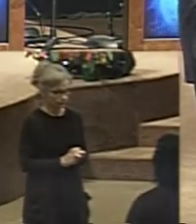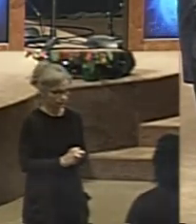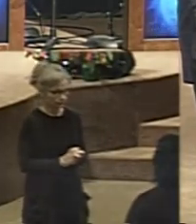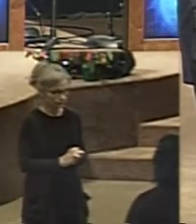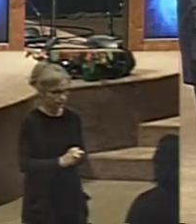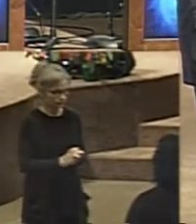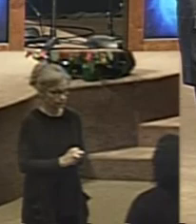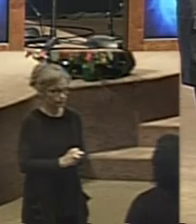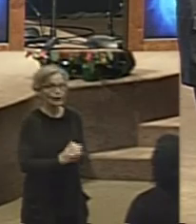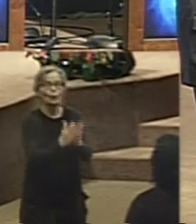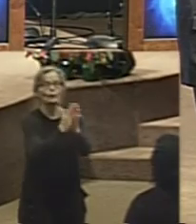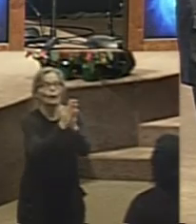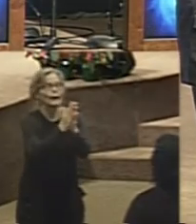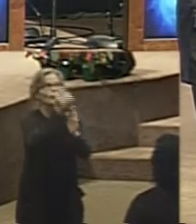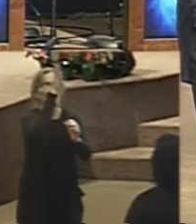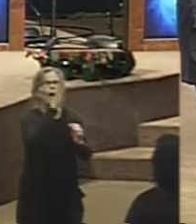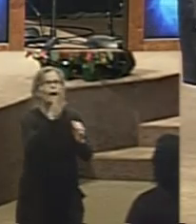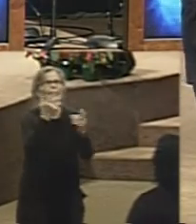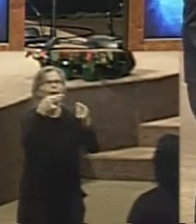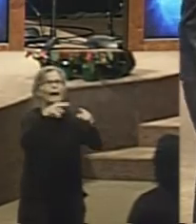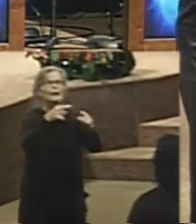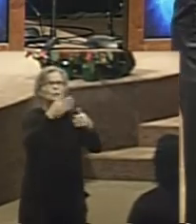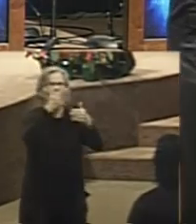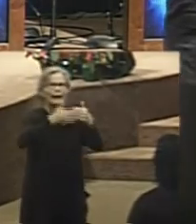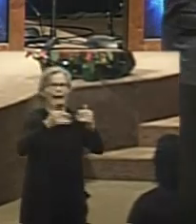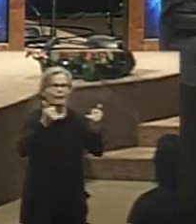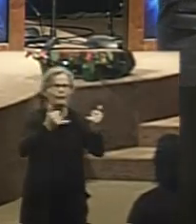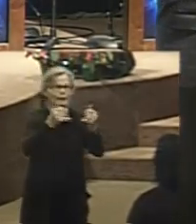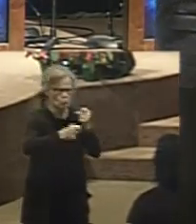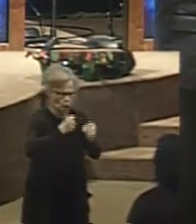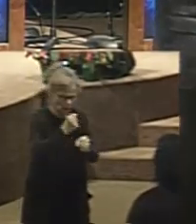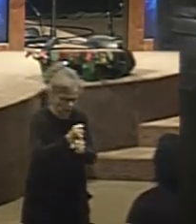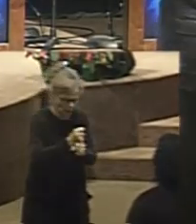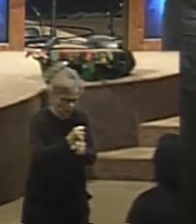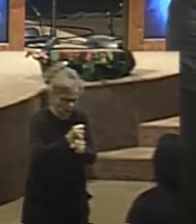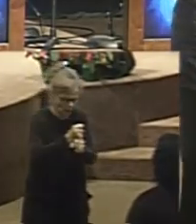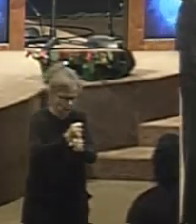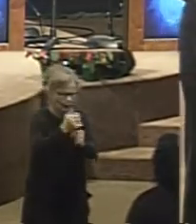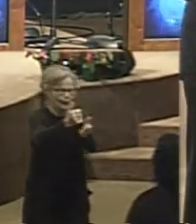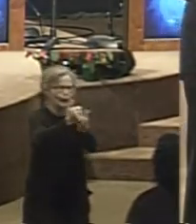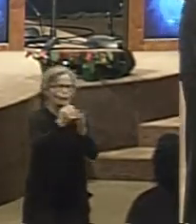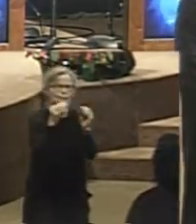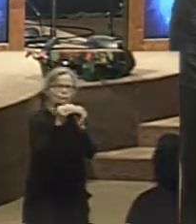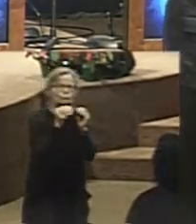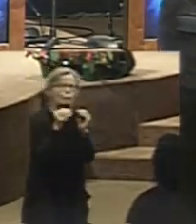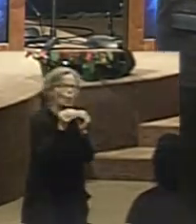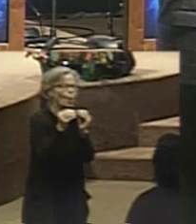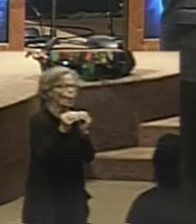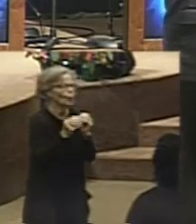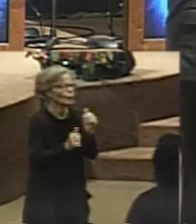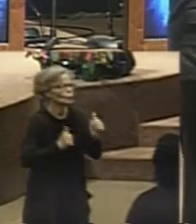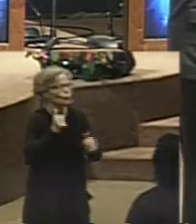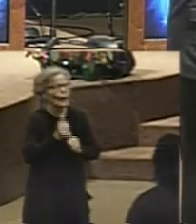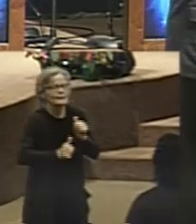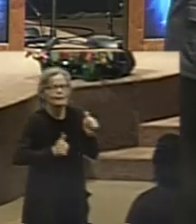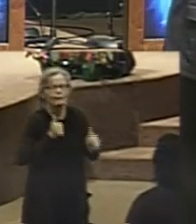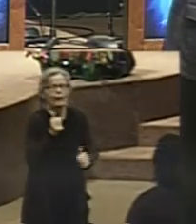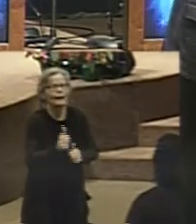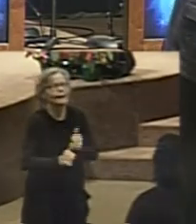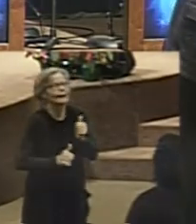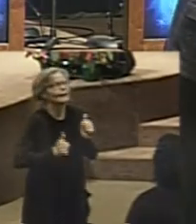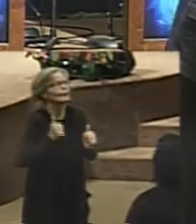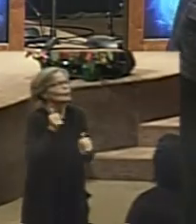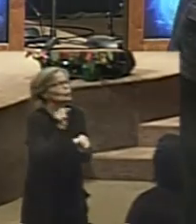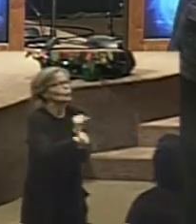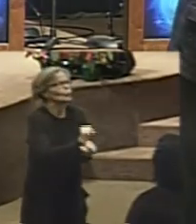God, as we end this year, help us more ardently, more aggressively than ever to work, to do everything